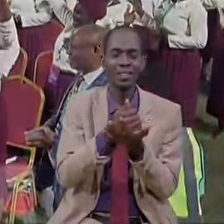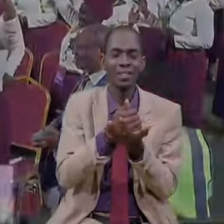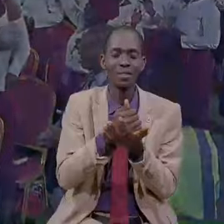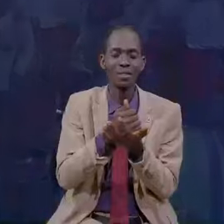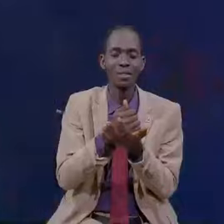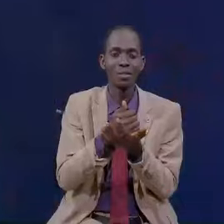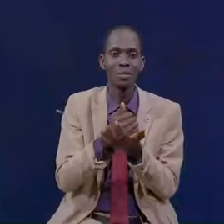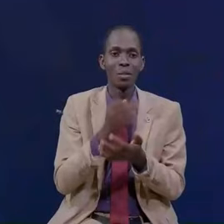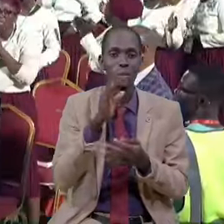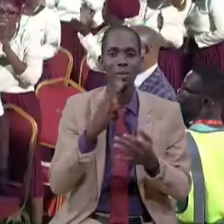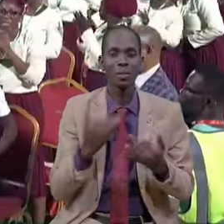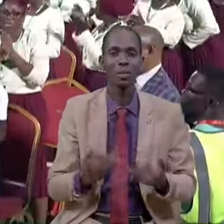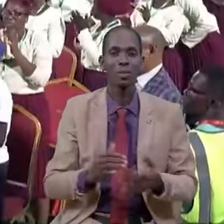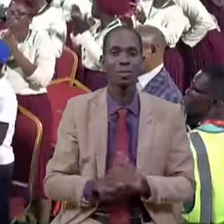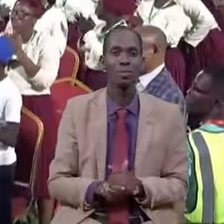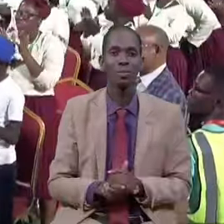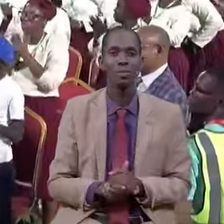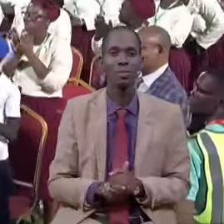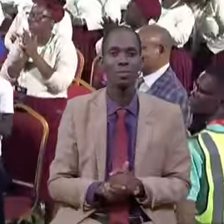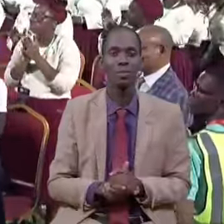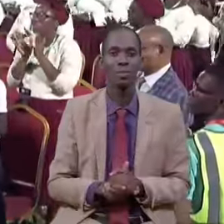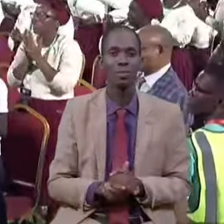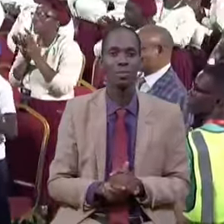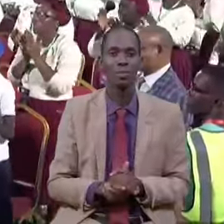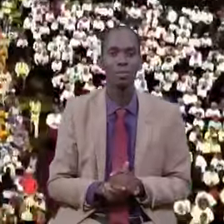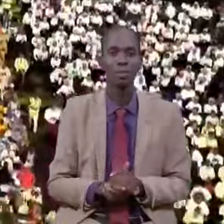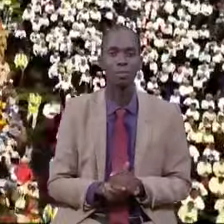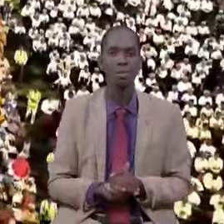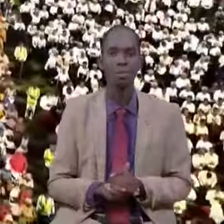a now it is